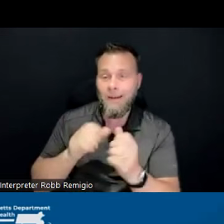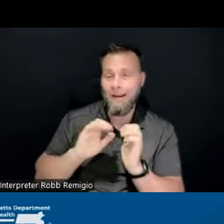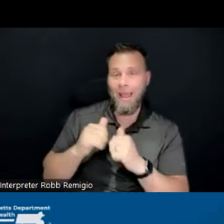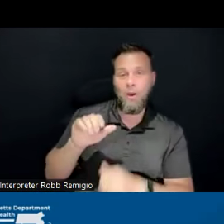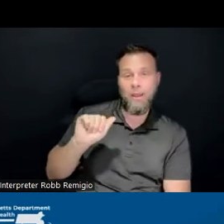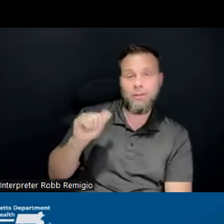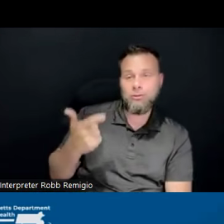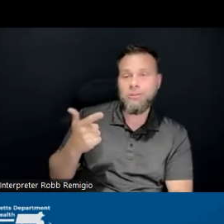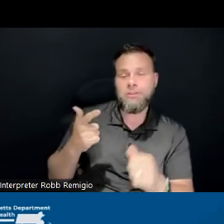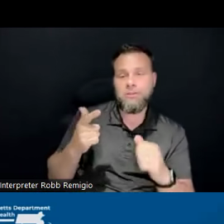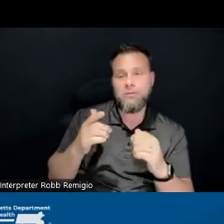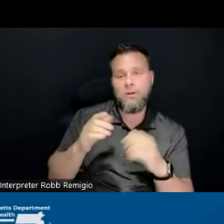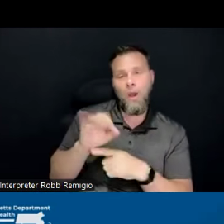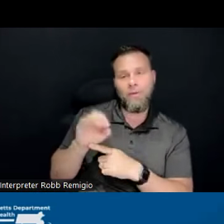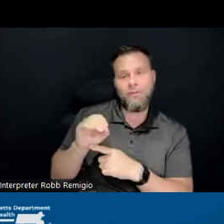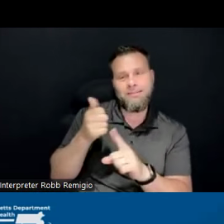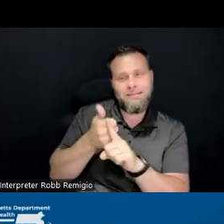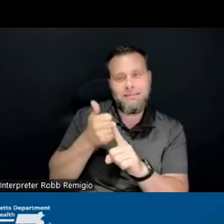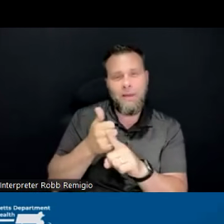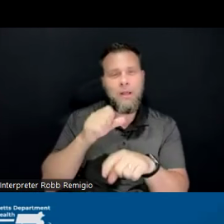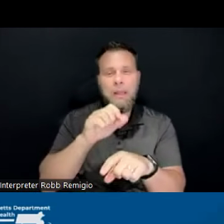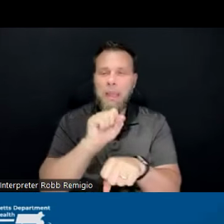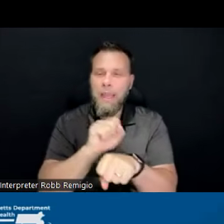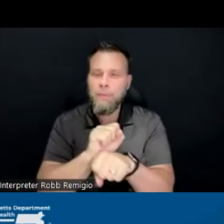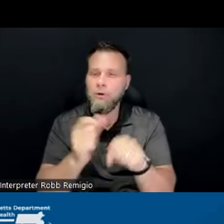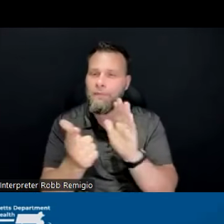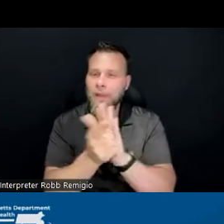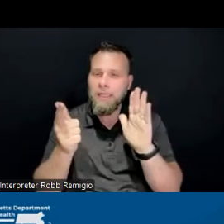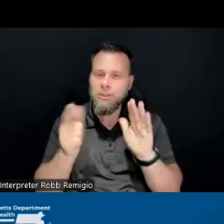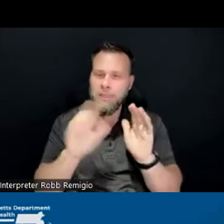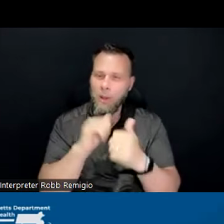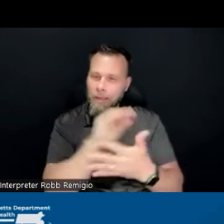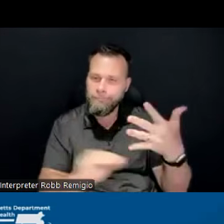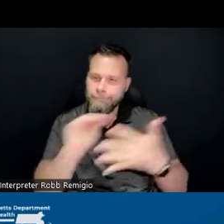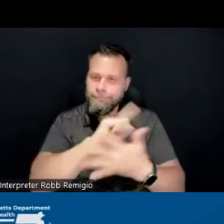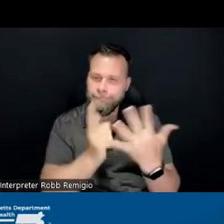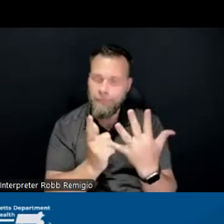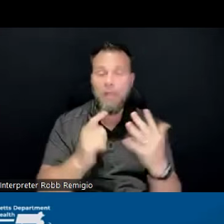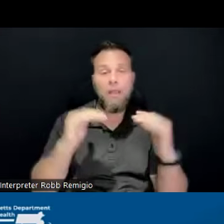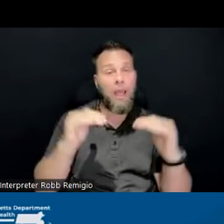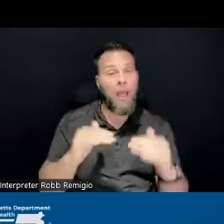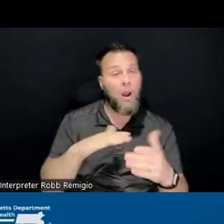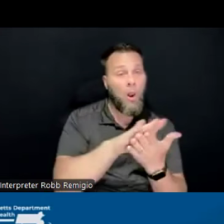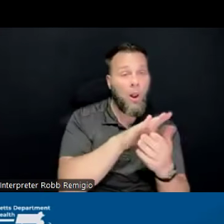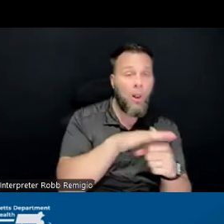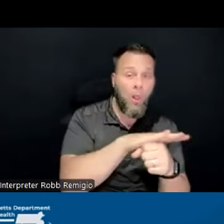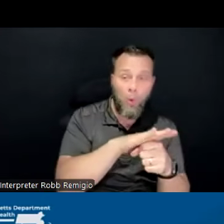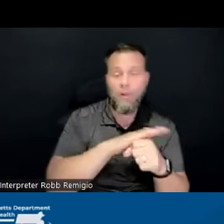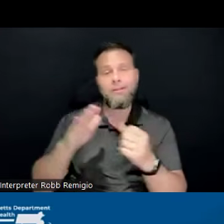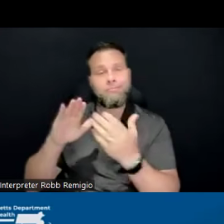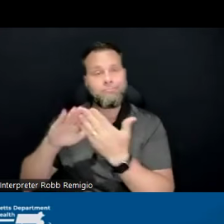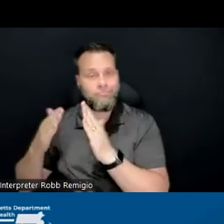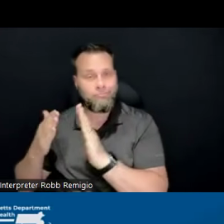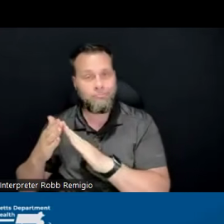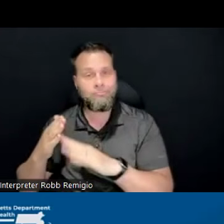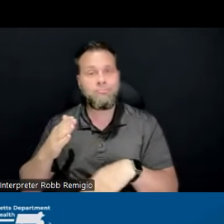prioritizes investigations of labor violations. And then local and municipal public health partners have used it for needs